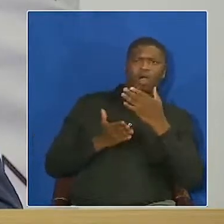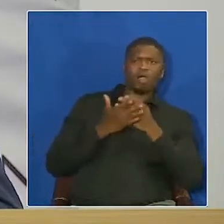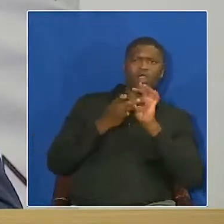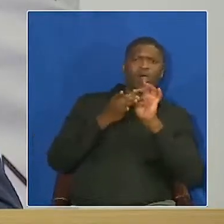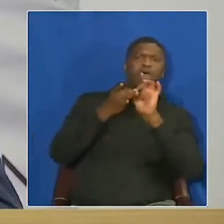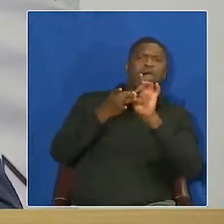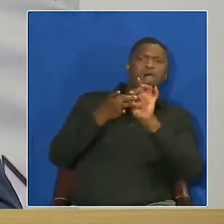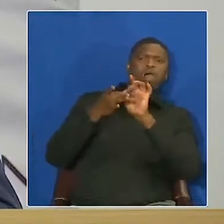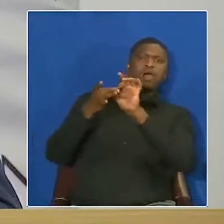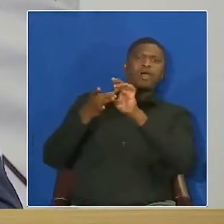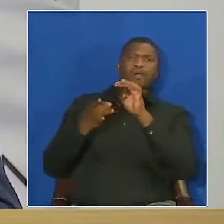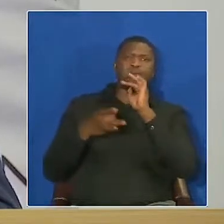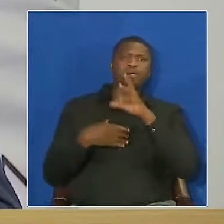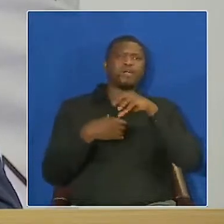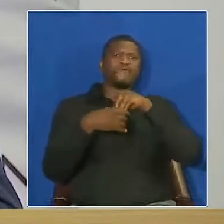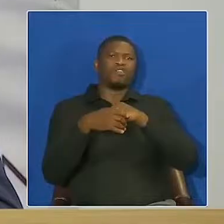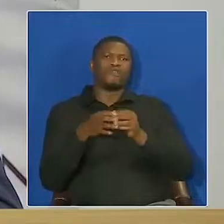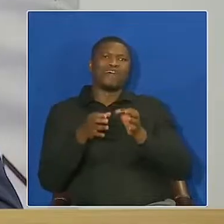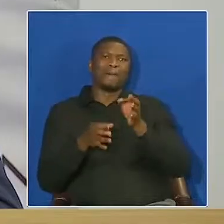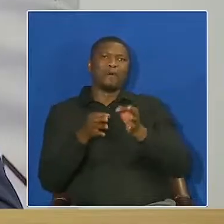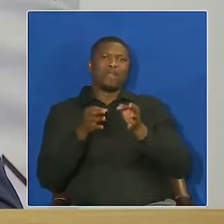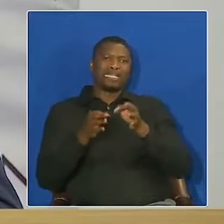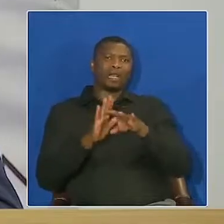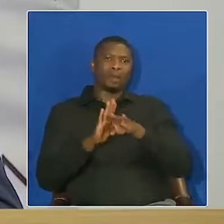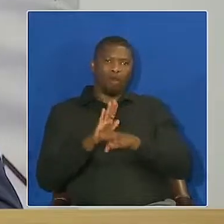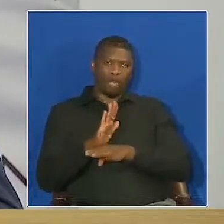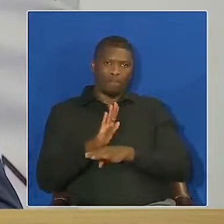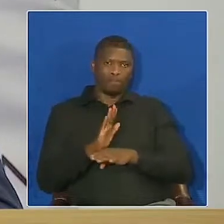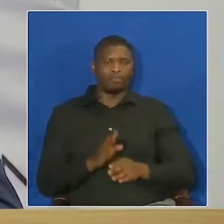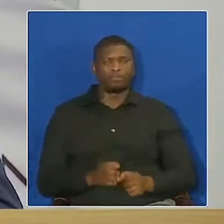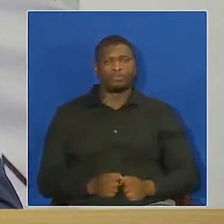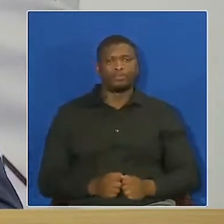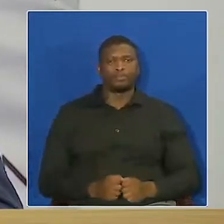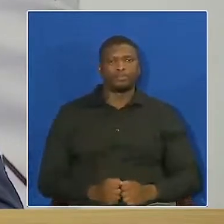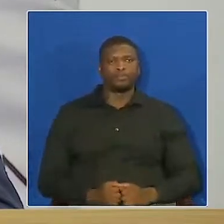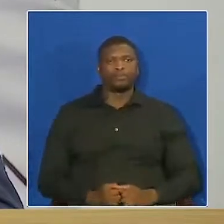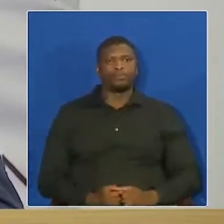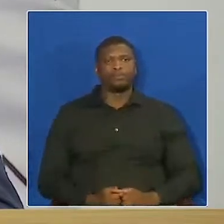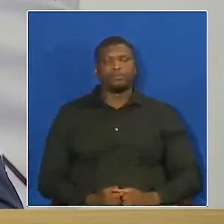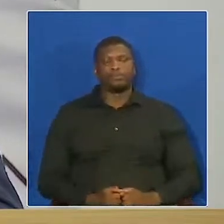as with a political program of some sort.